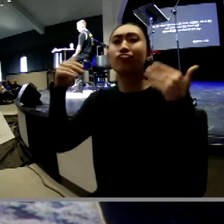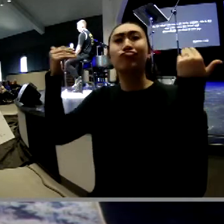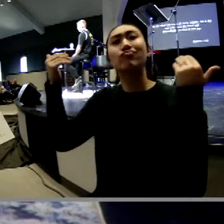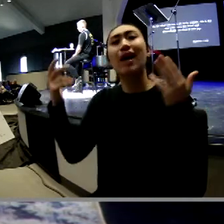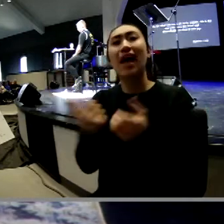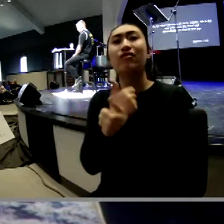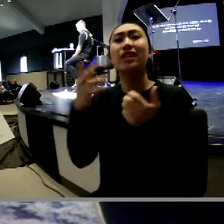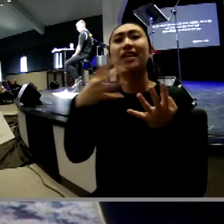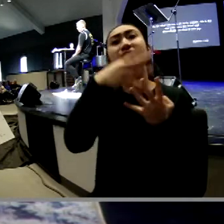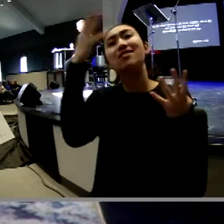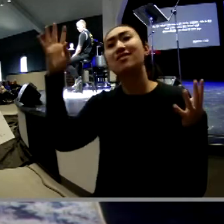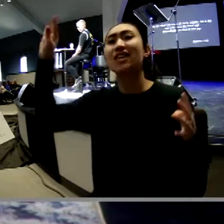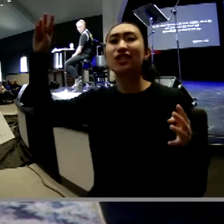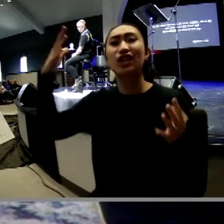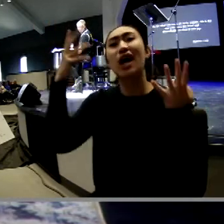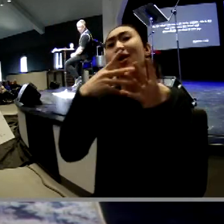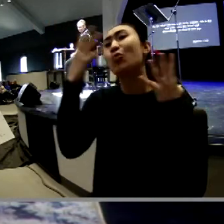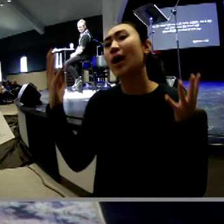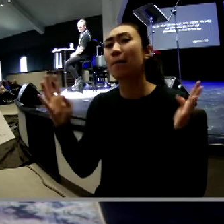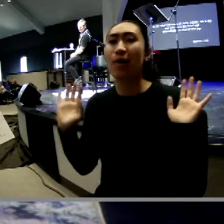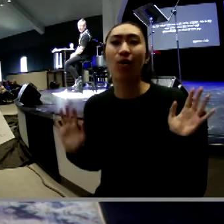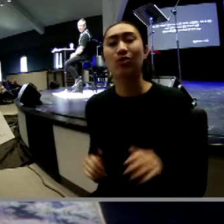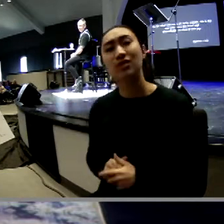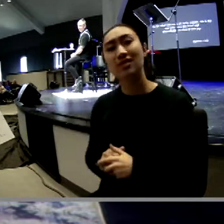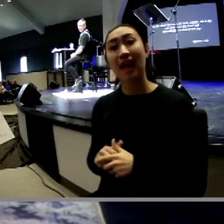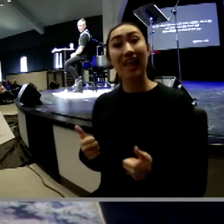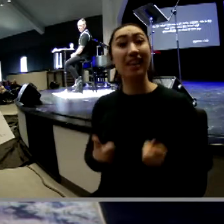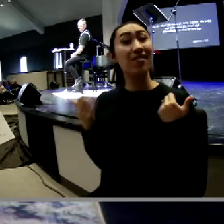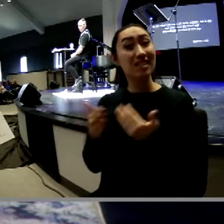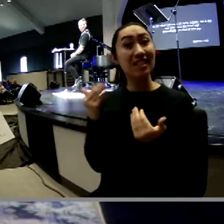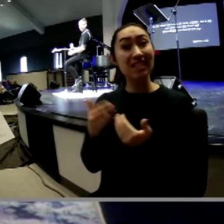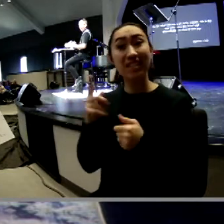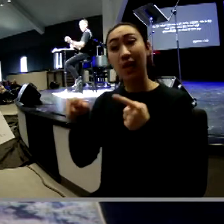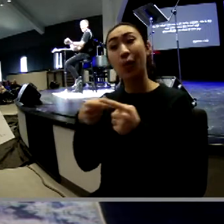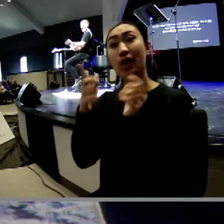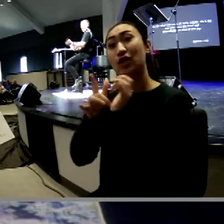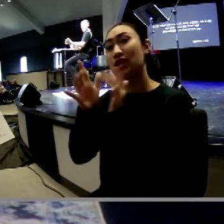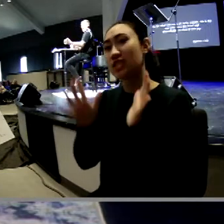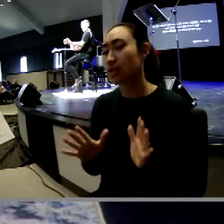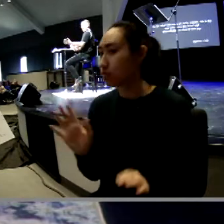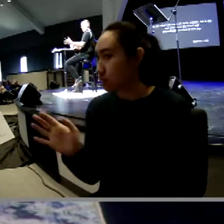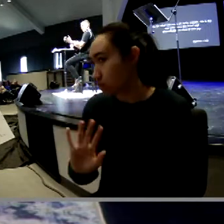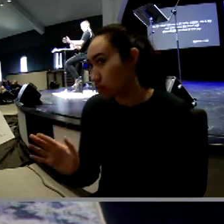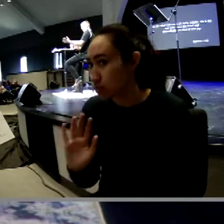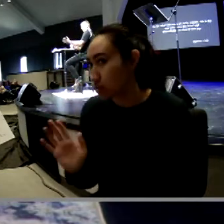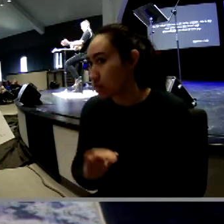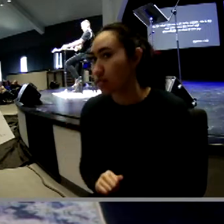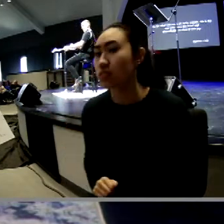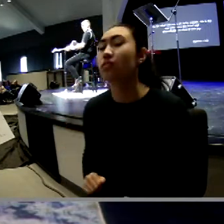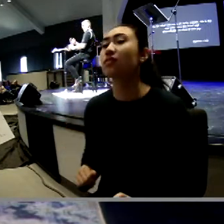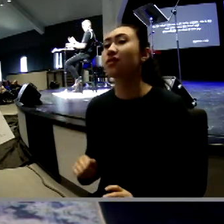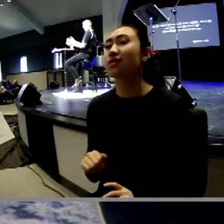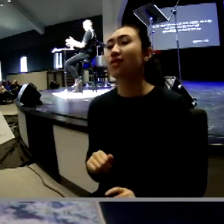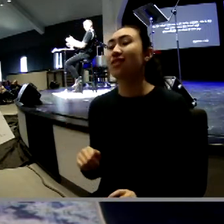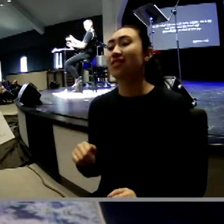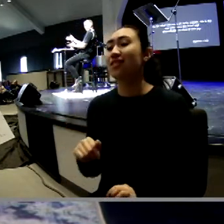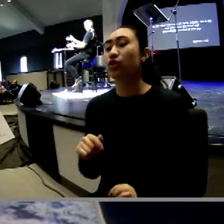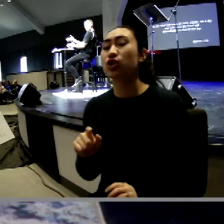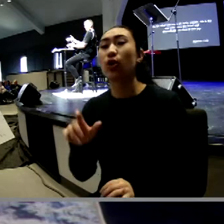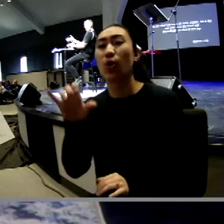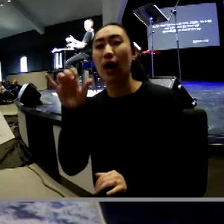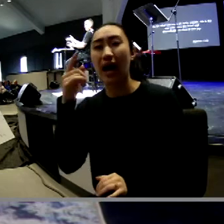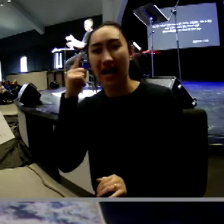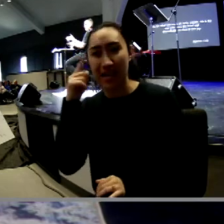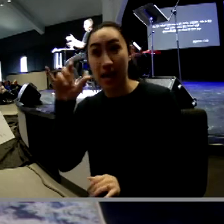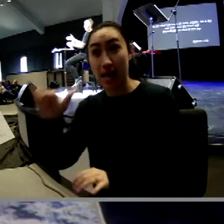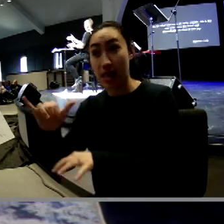easy, don't choose Christianity. If you're looking for a path not to be persecuted, if you're looking for